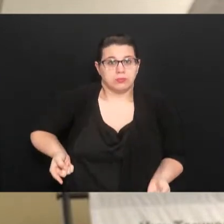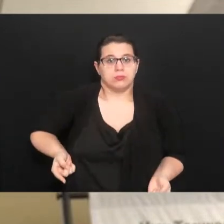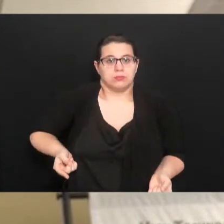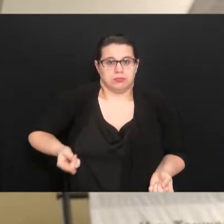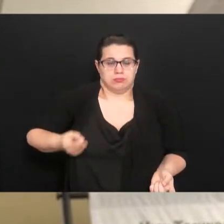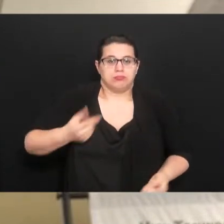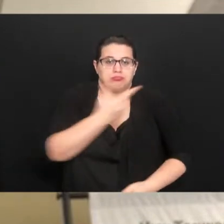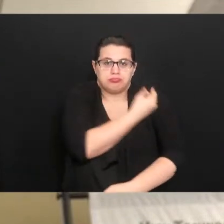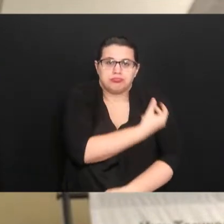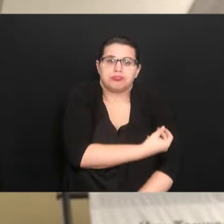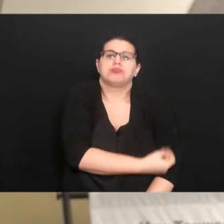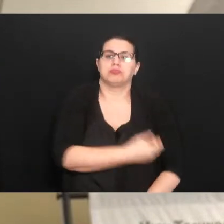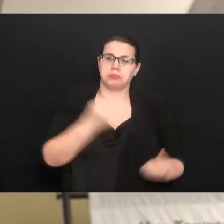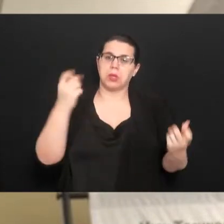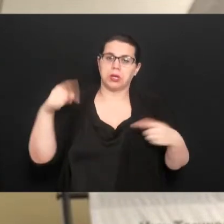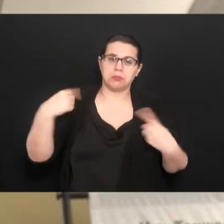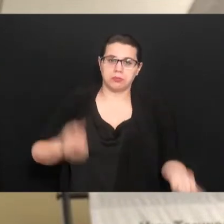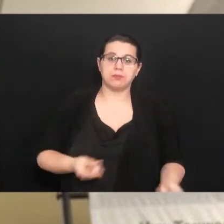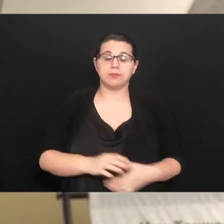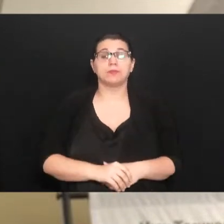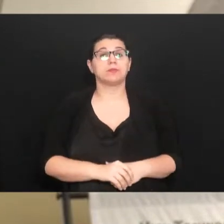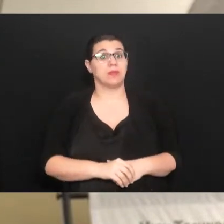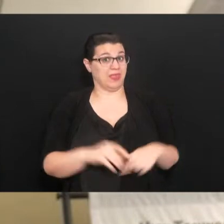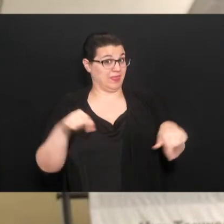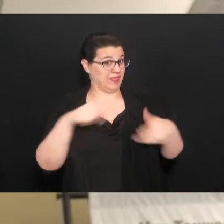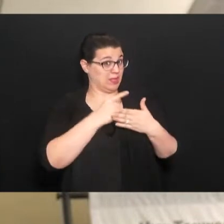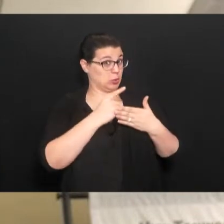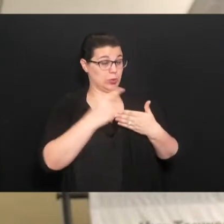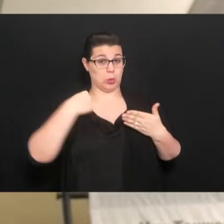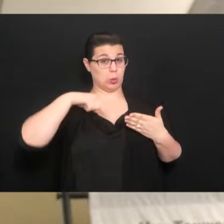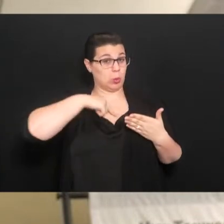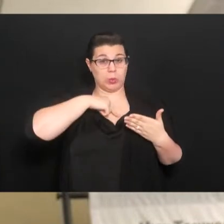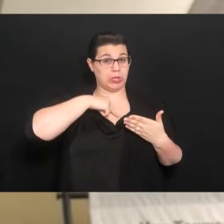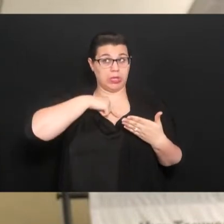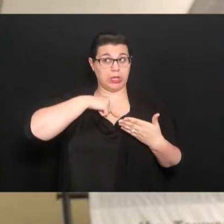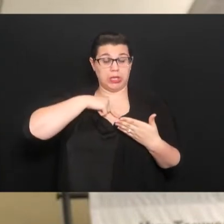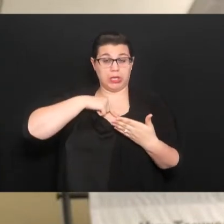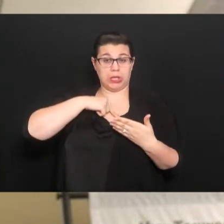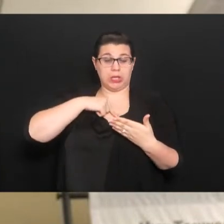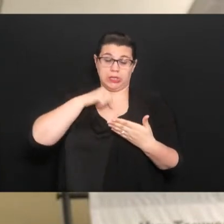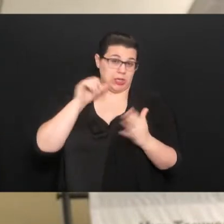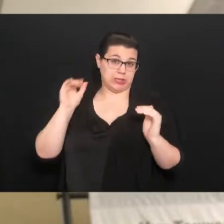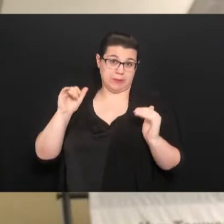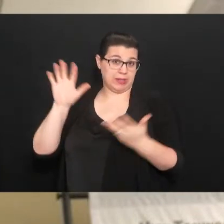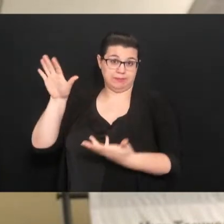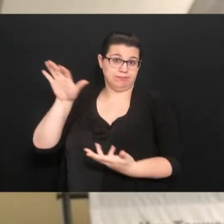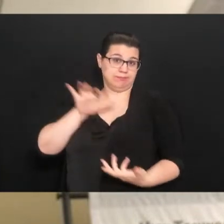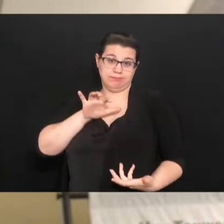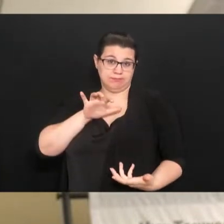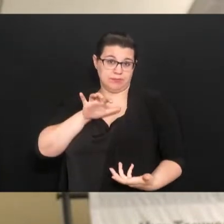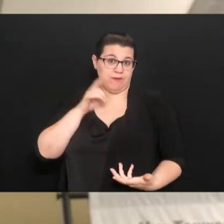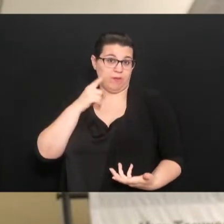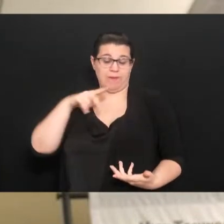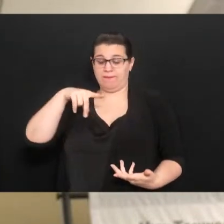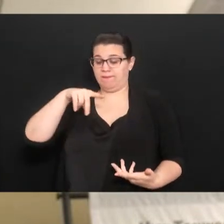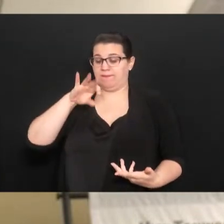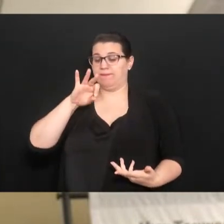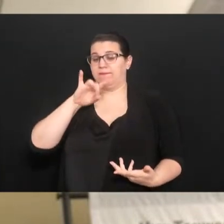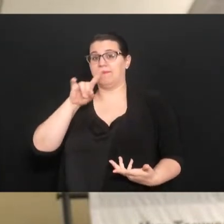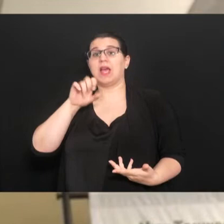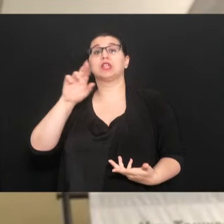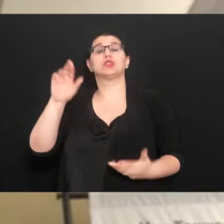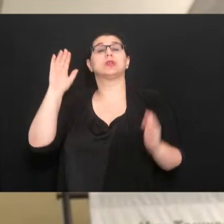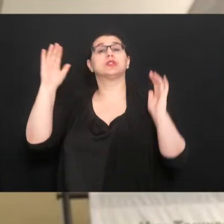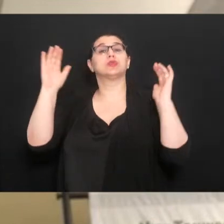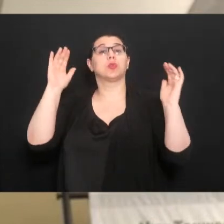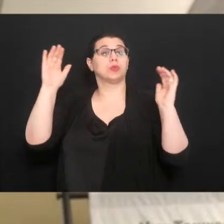efficiently. This week, we are not receiving any shipment of Pfizer adult doses as